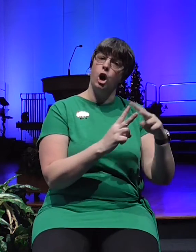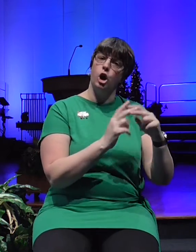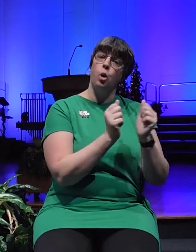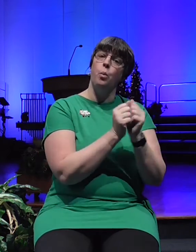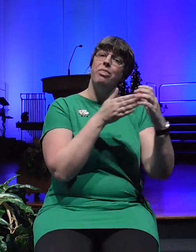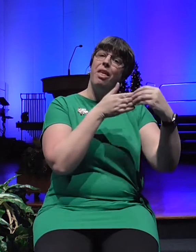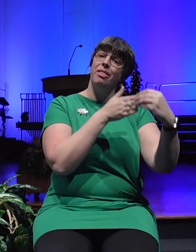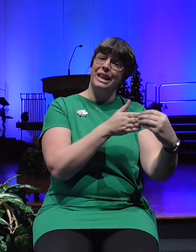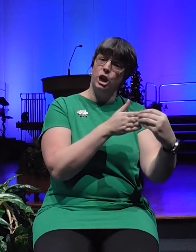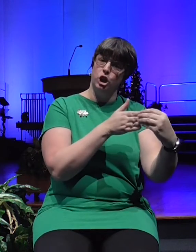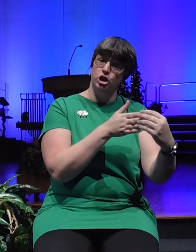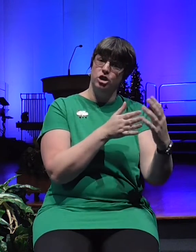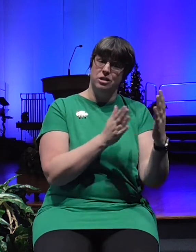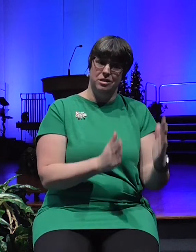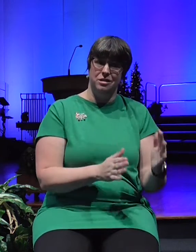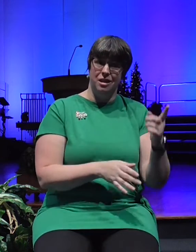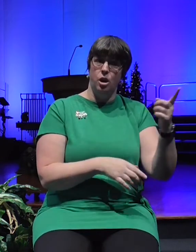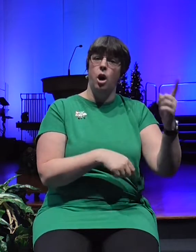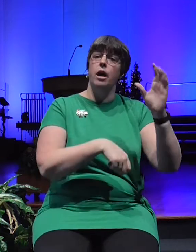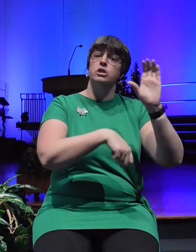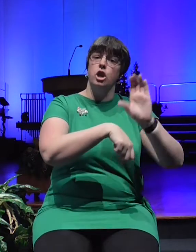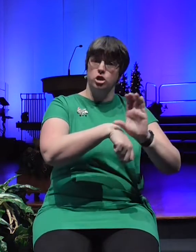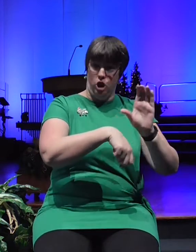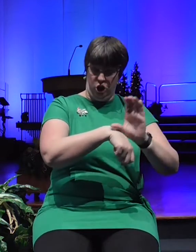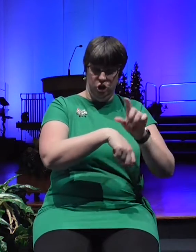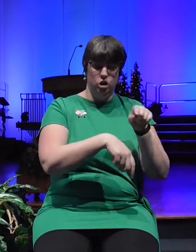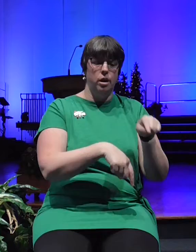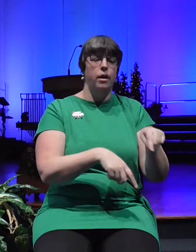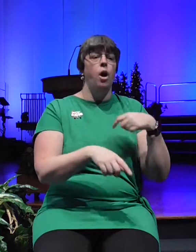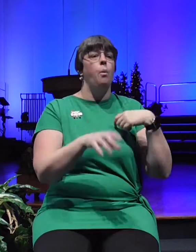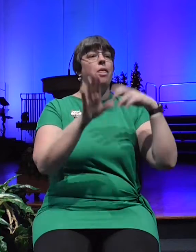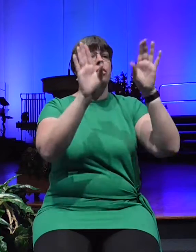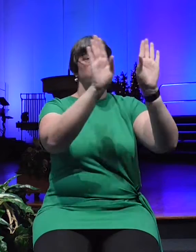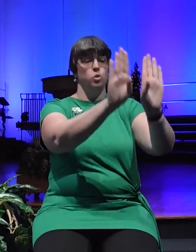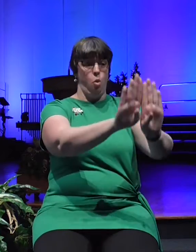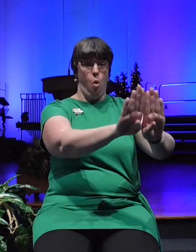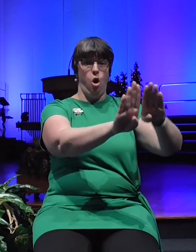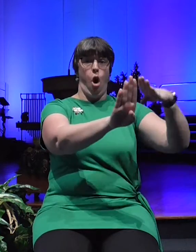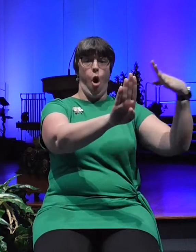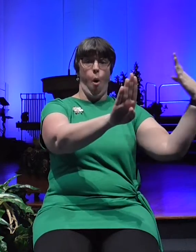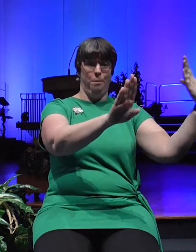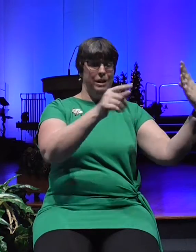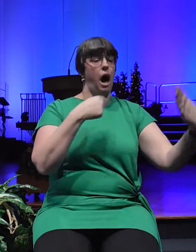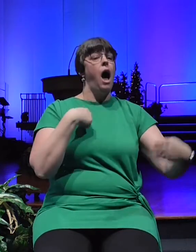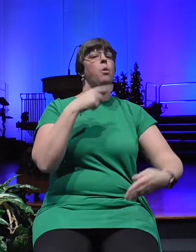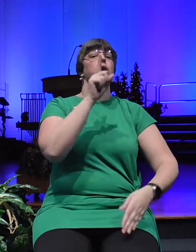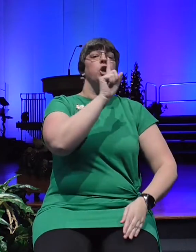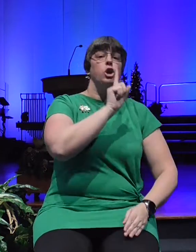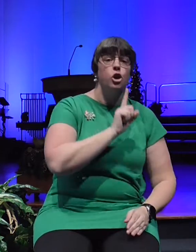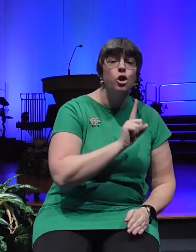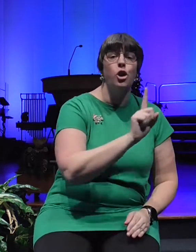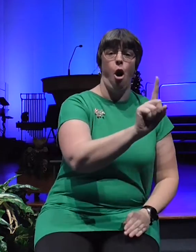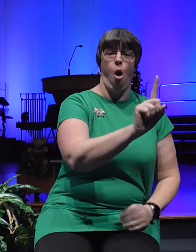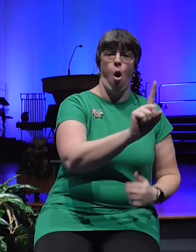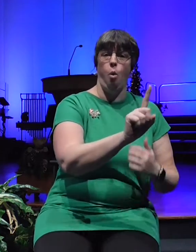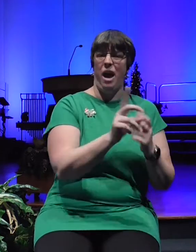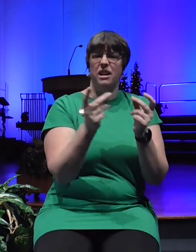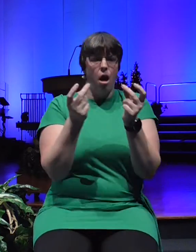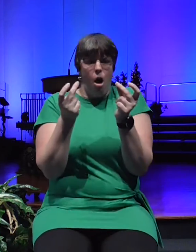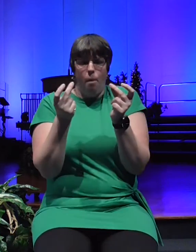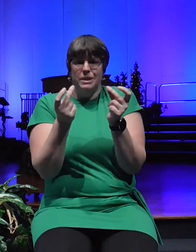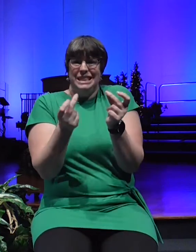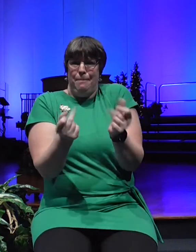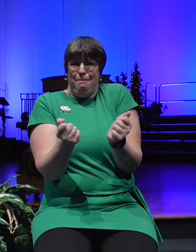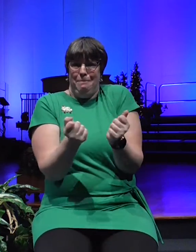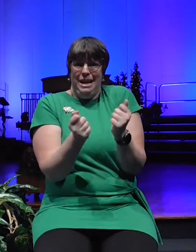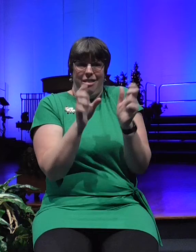that as doors opened, we would walk through them and we would see what happened. And a door opened almost